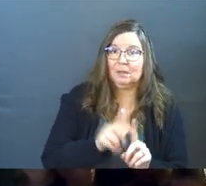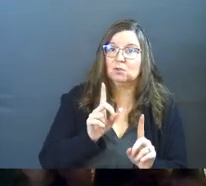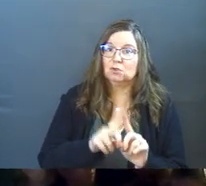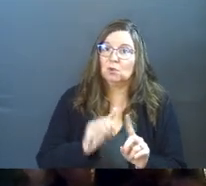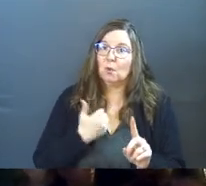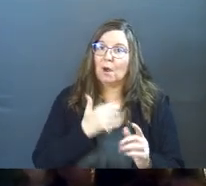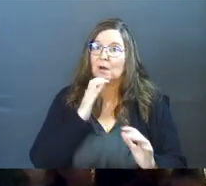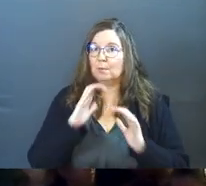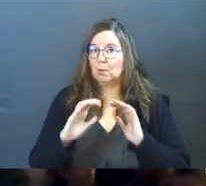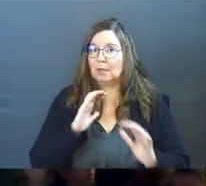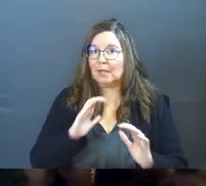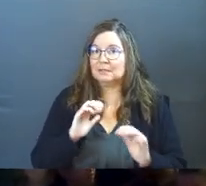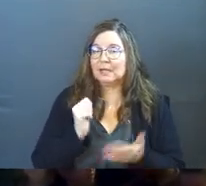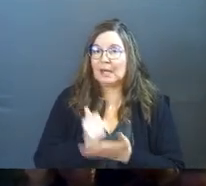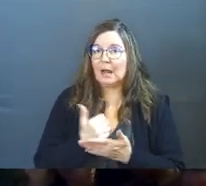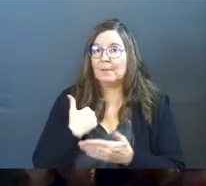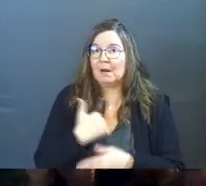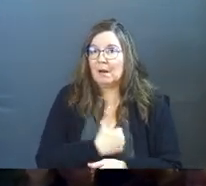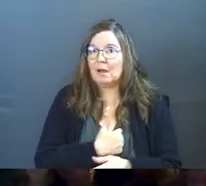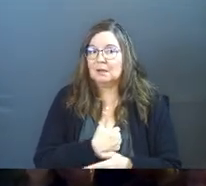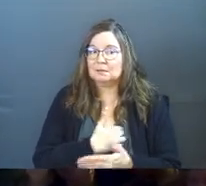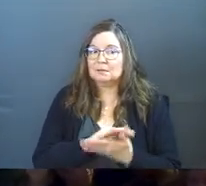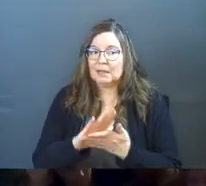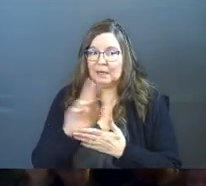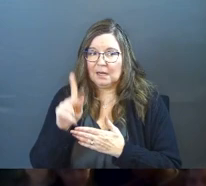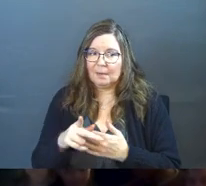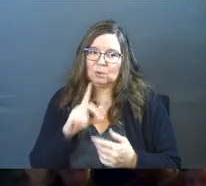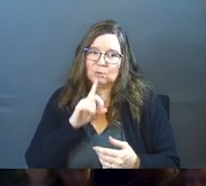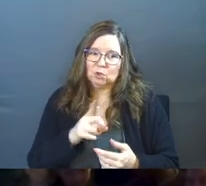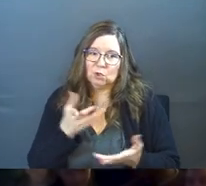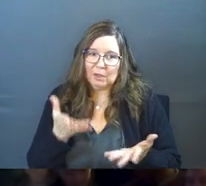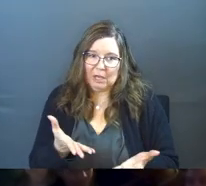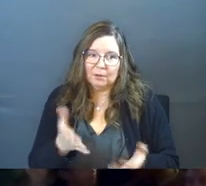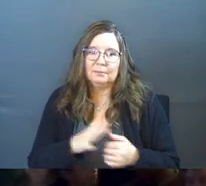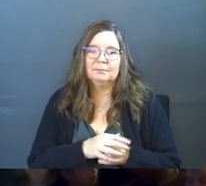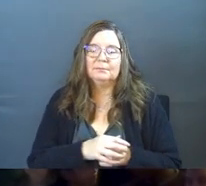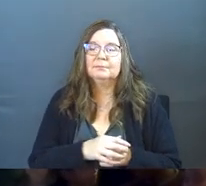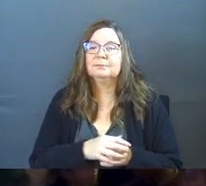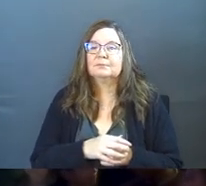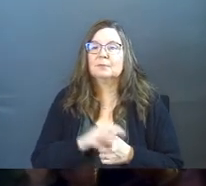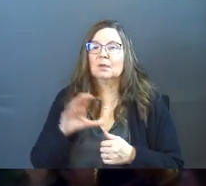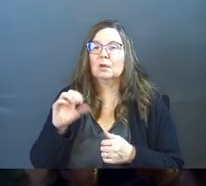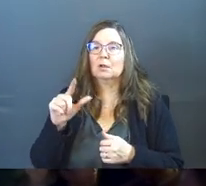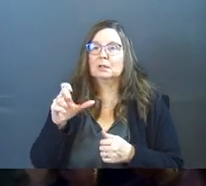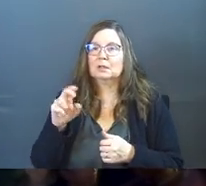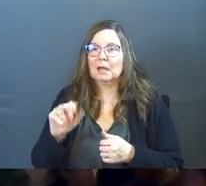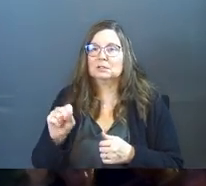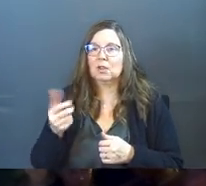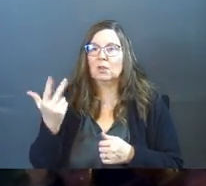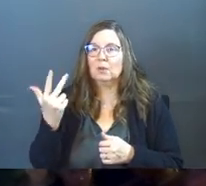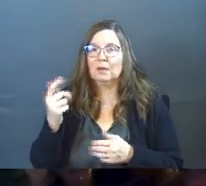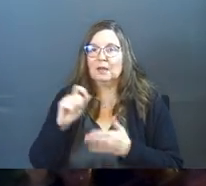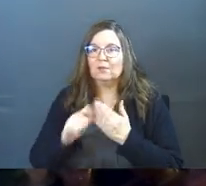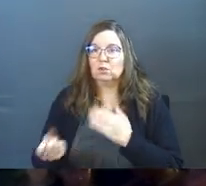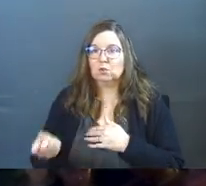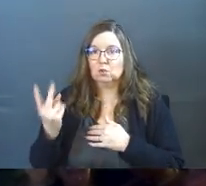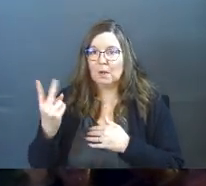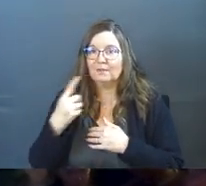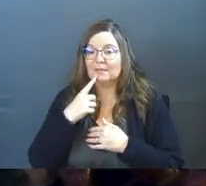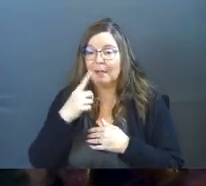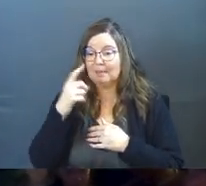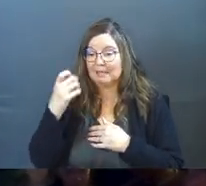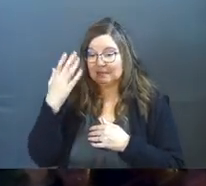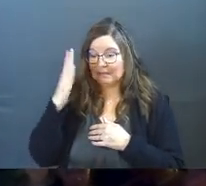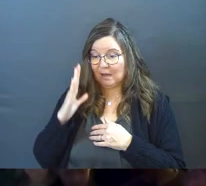to our communication and helping us clean it up. So I'm sure you guys are there. So Colossians 3, verse 12 says,